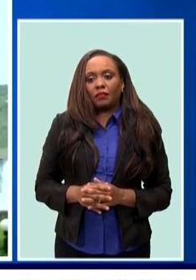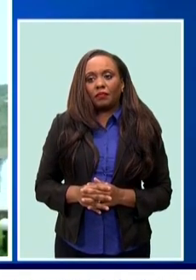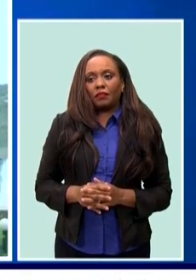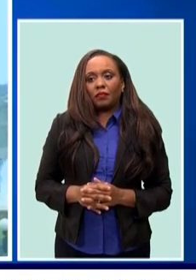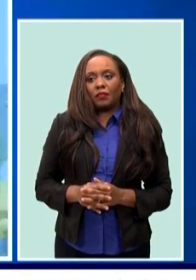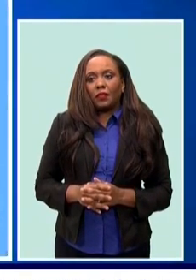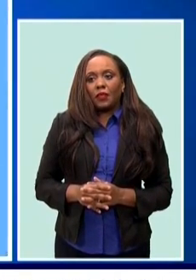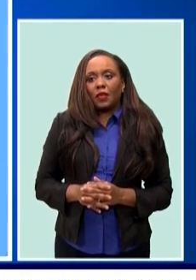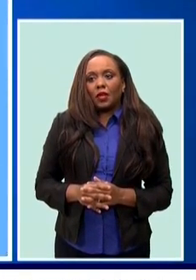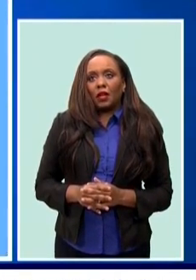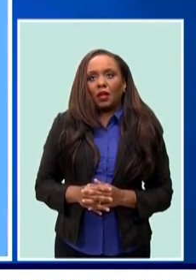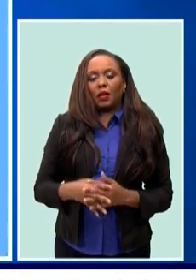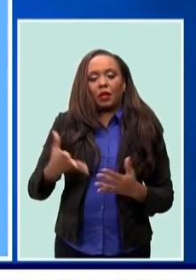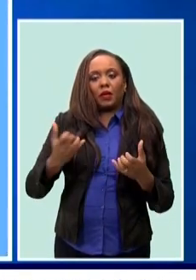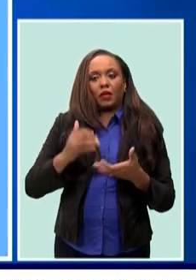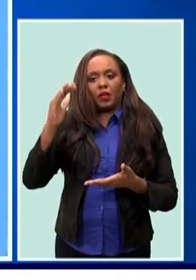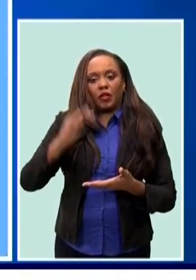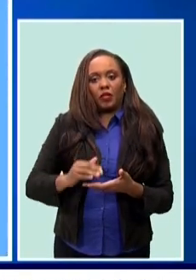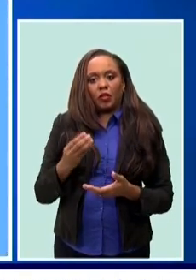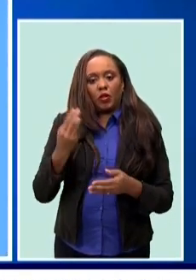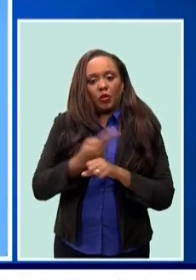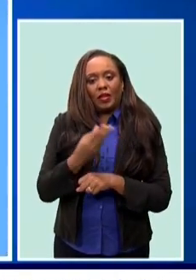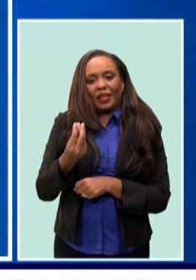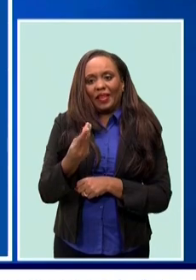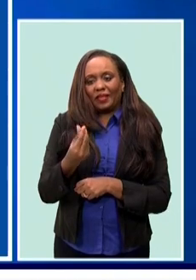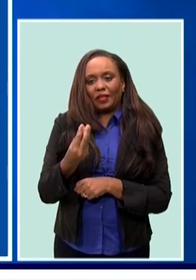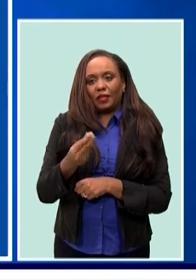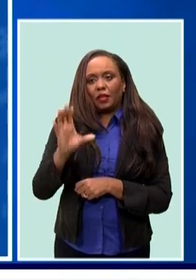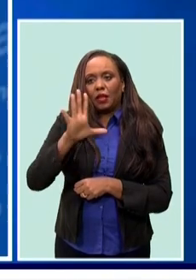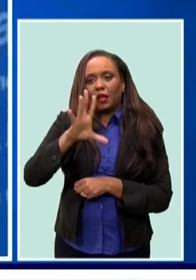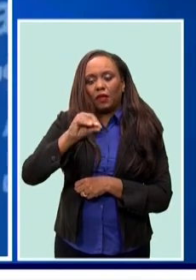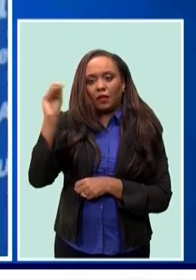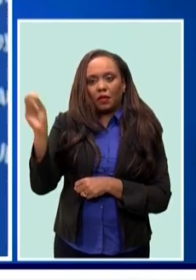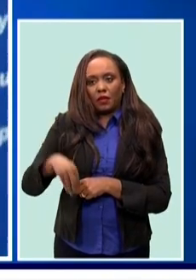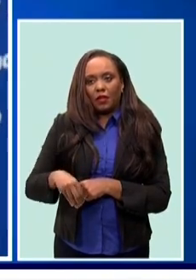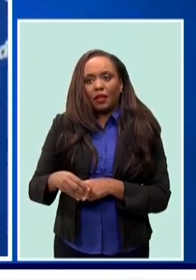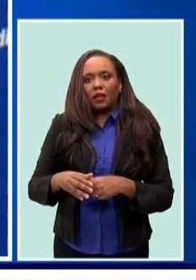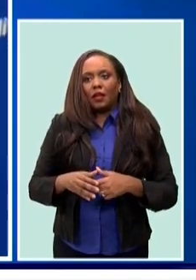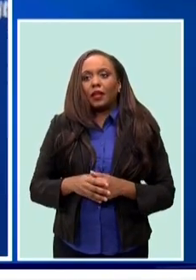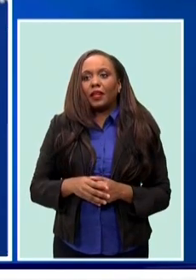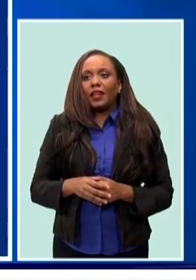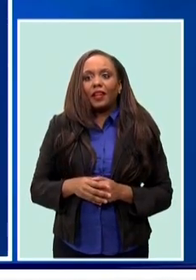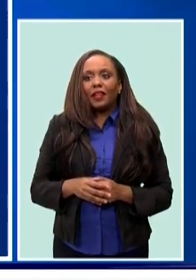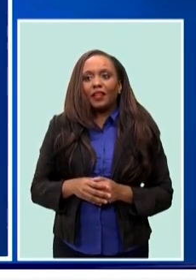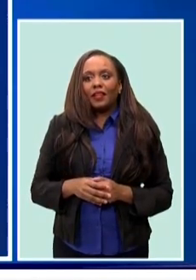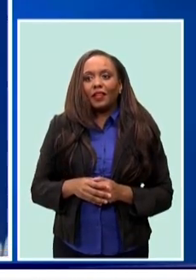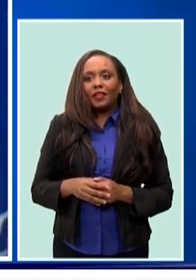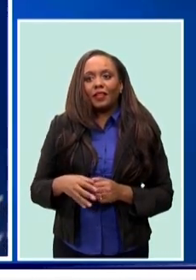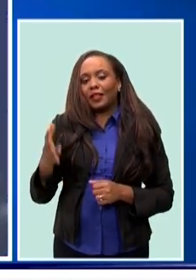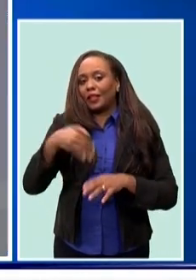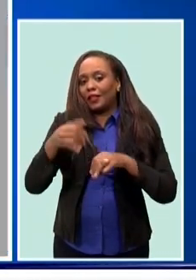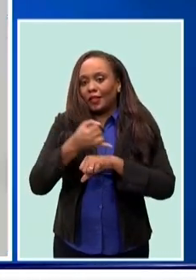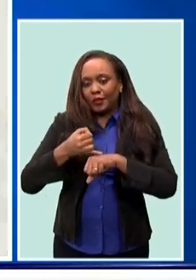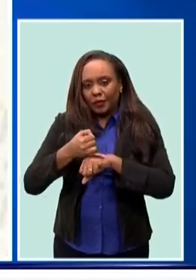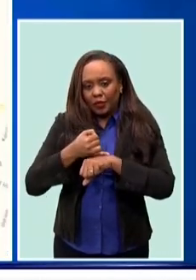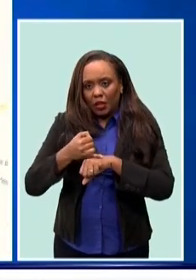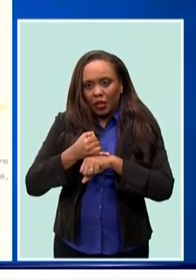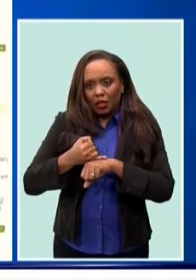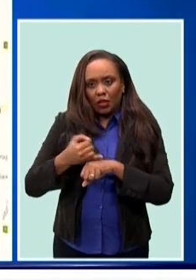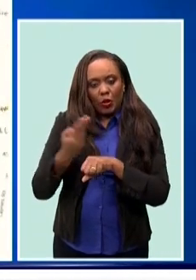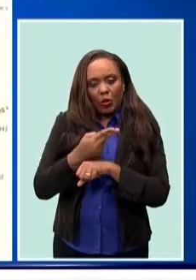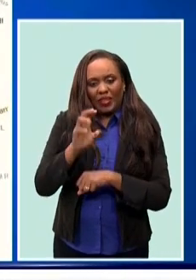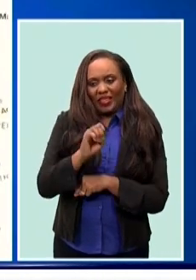cash by 50%, and by doing so, change the way business is done in the 8 islands that use the EC